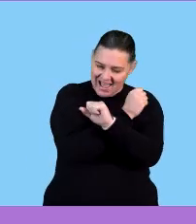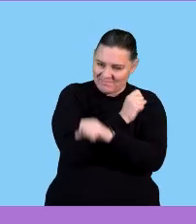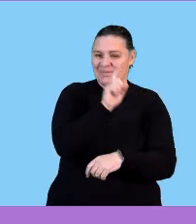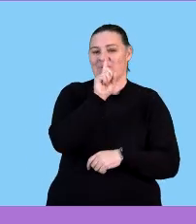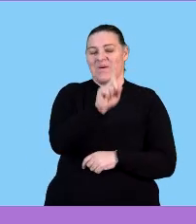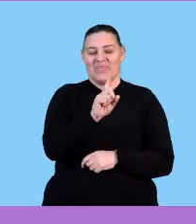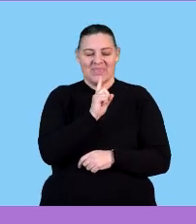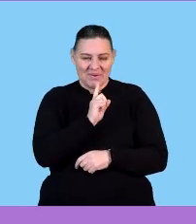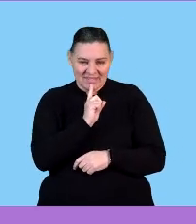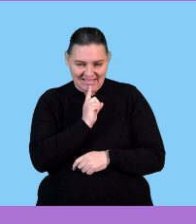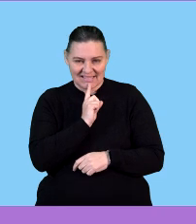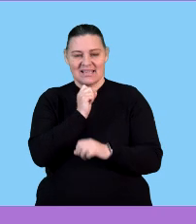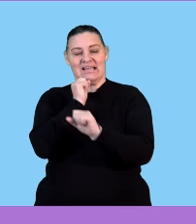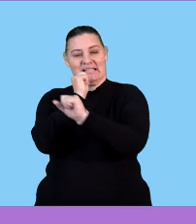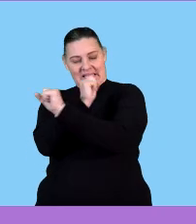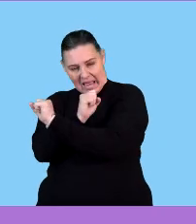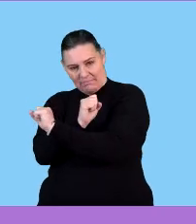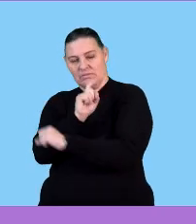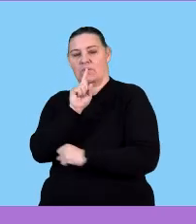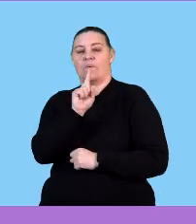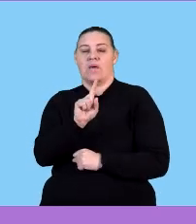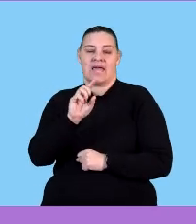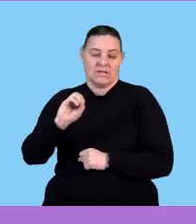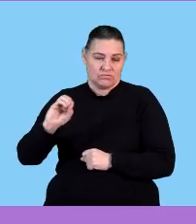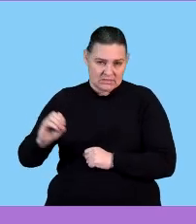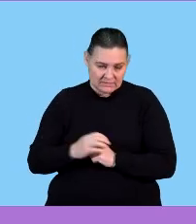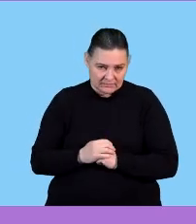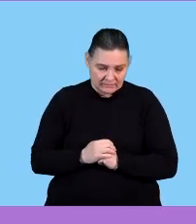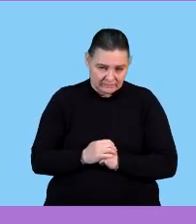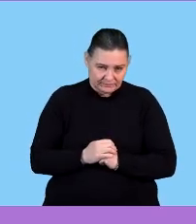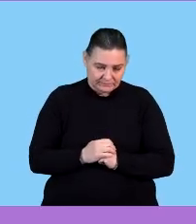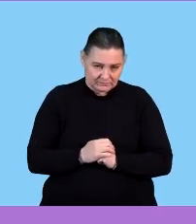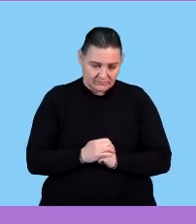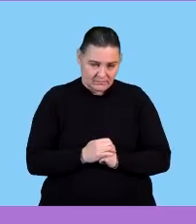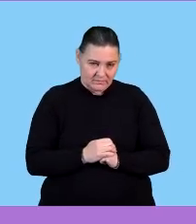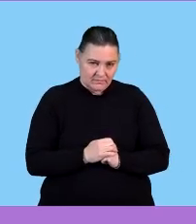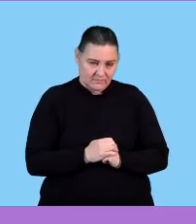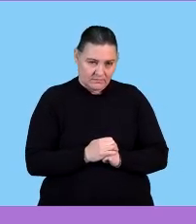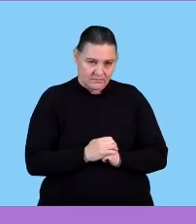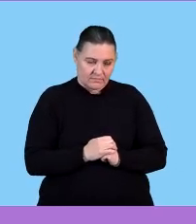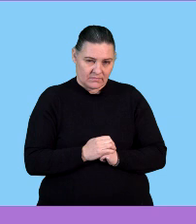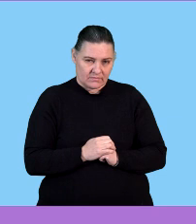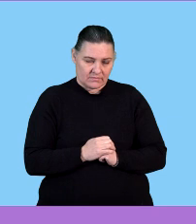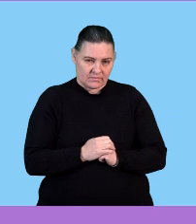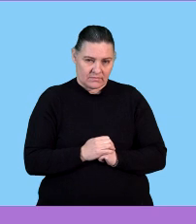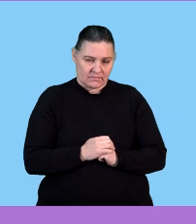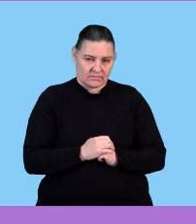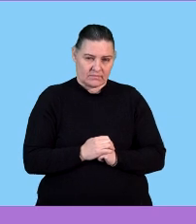saying? I times this by 1,000. That's much better. And then I times it